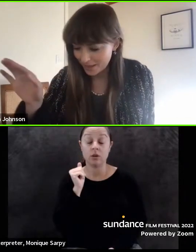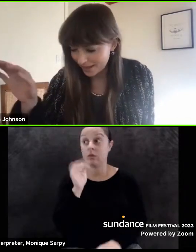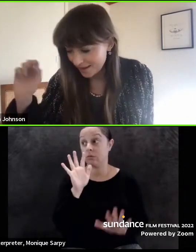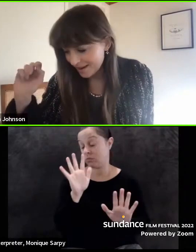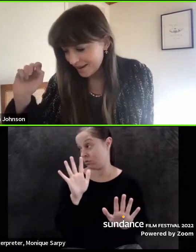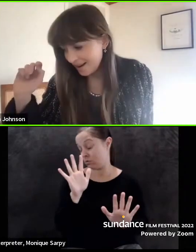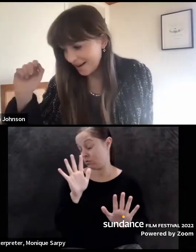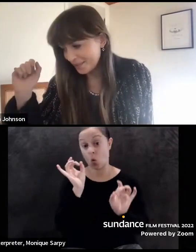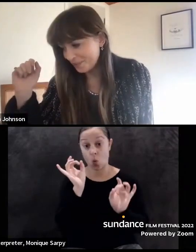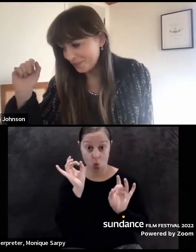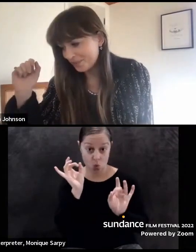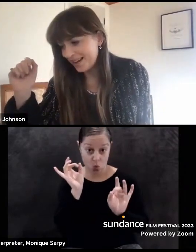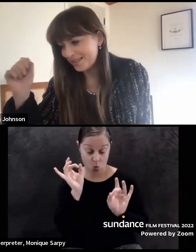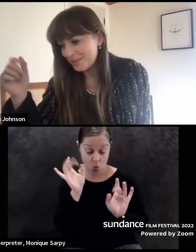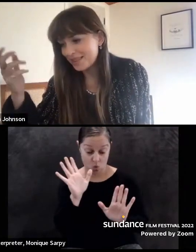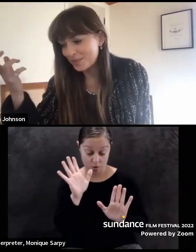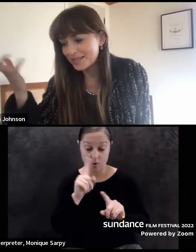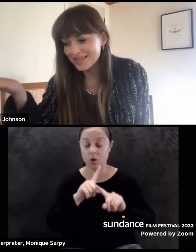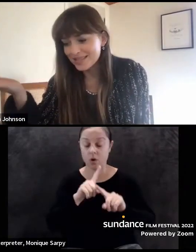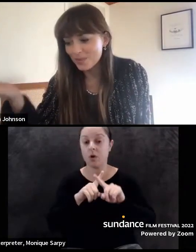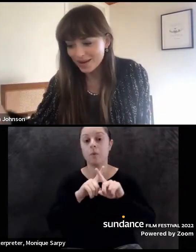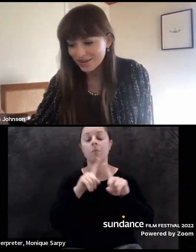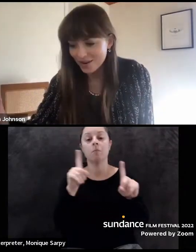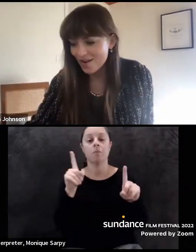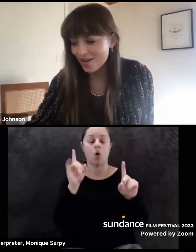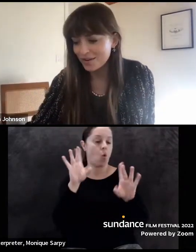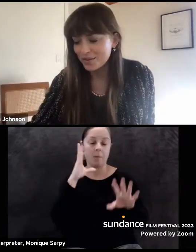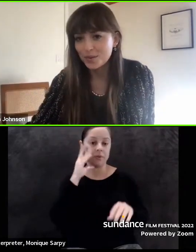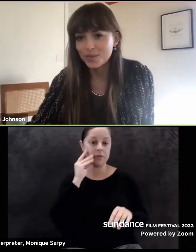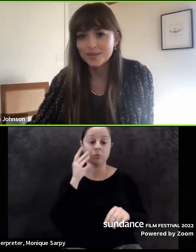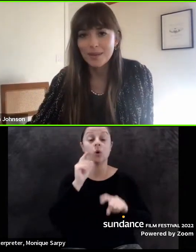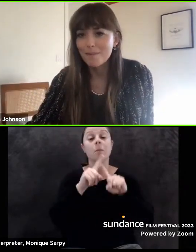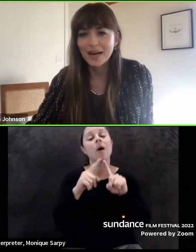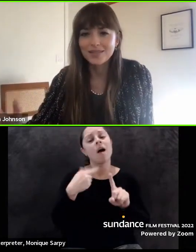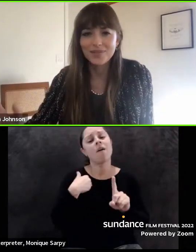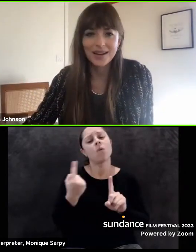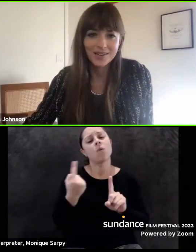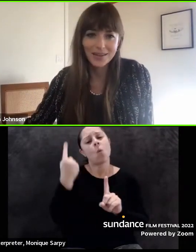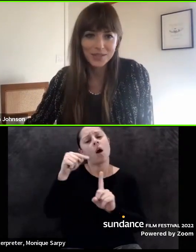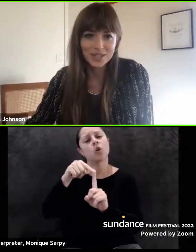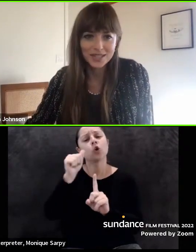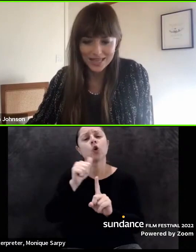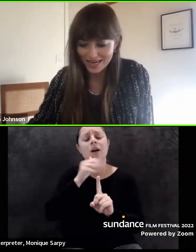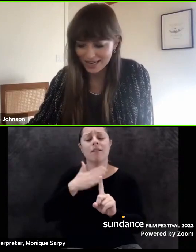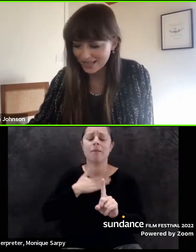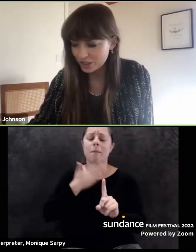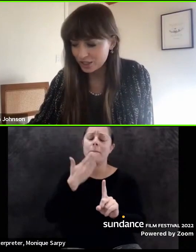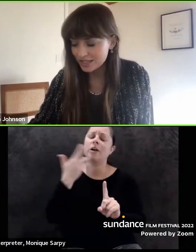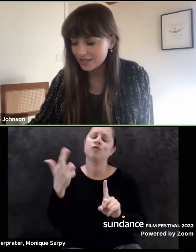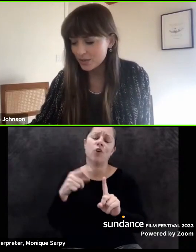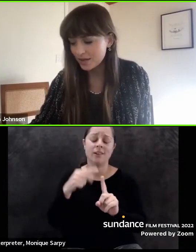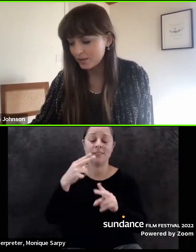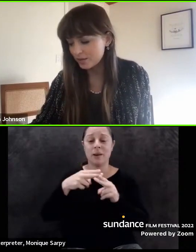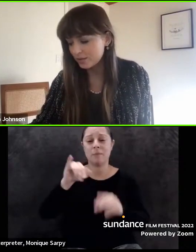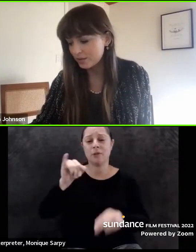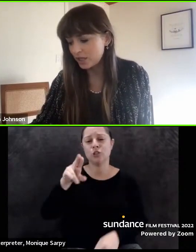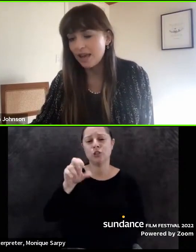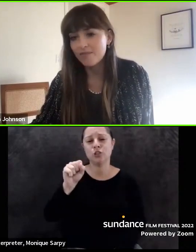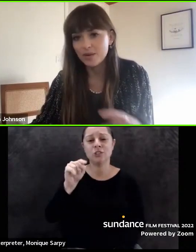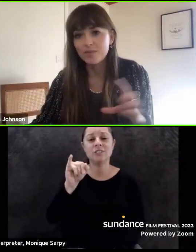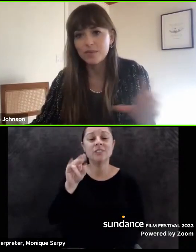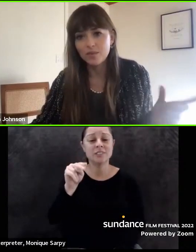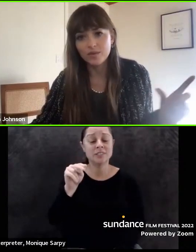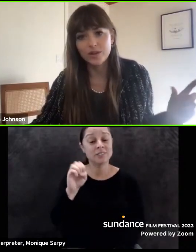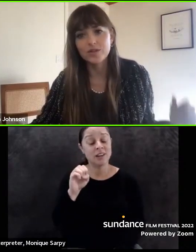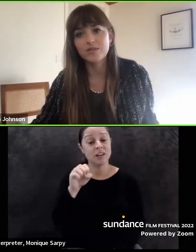horrible. But there was this one girl who was my best friend. Her name's Justine, and she's the one she